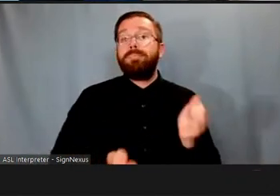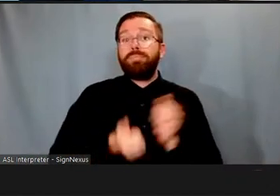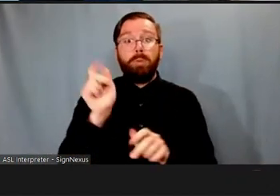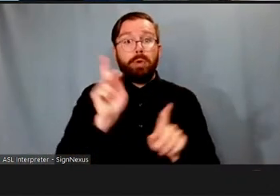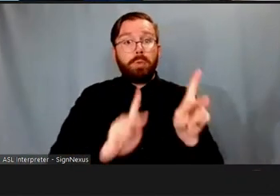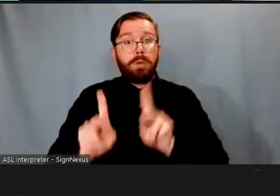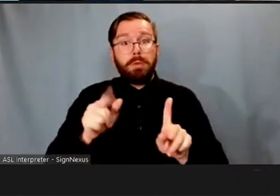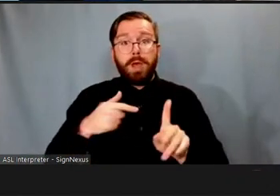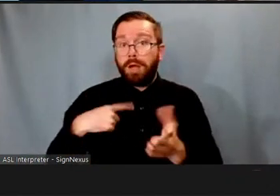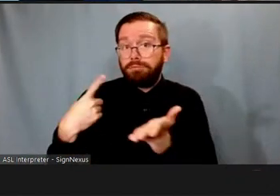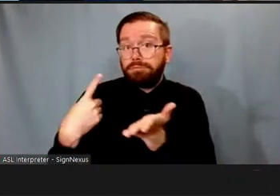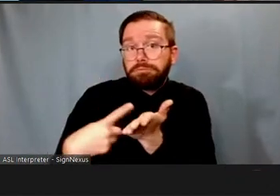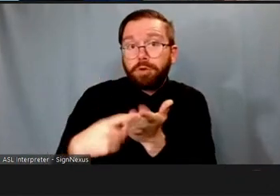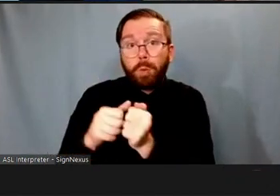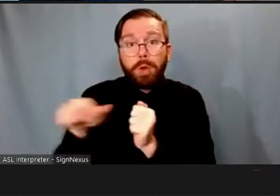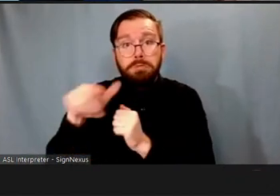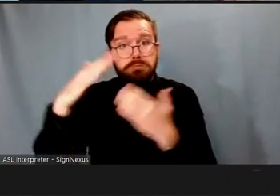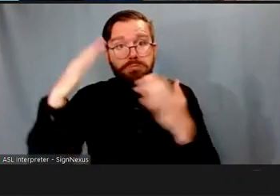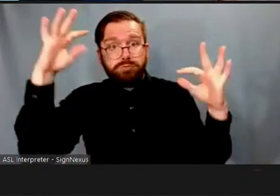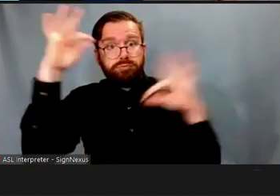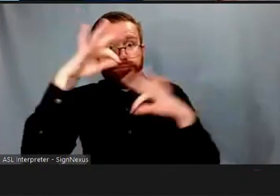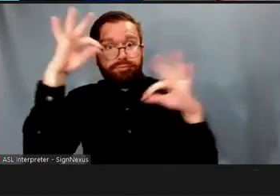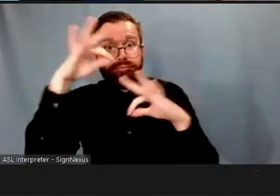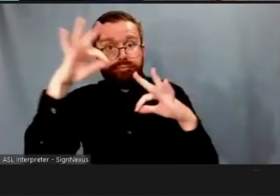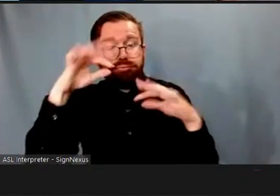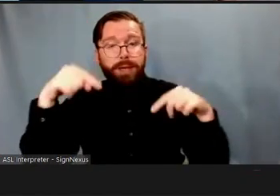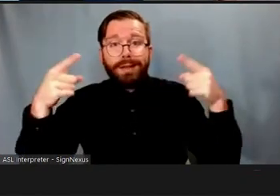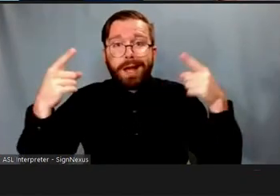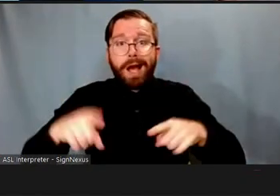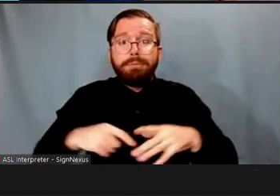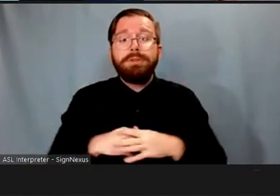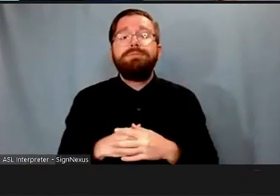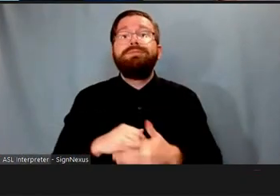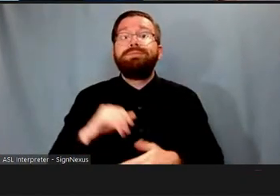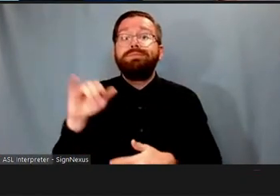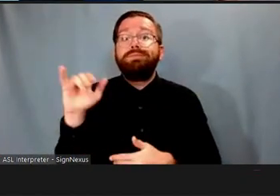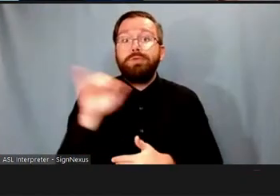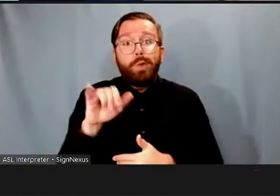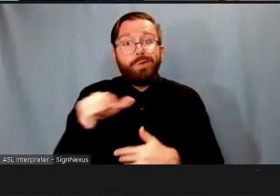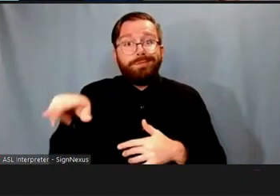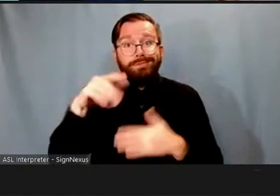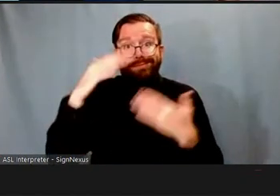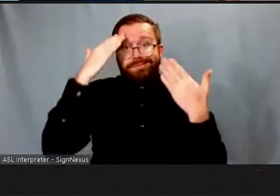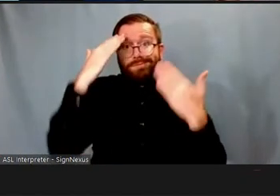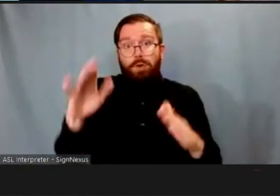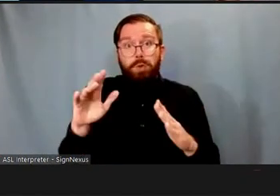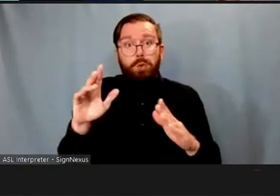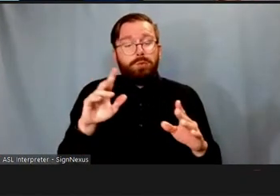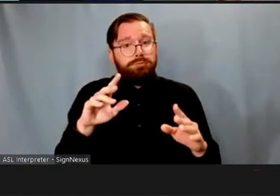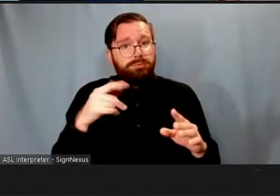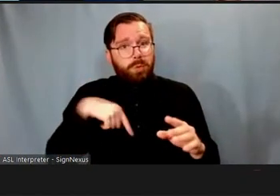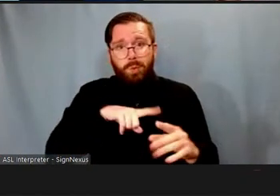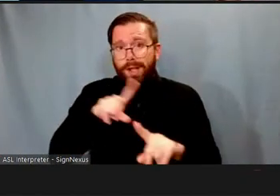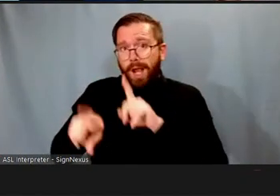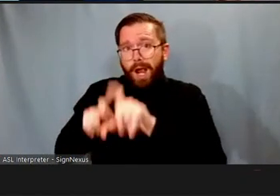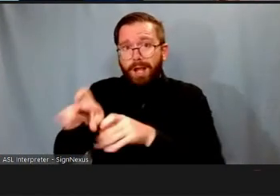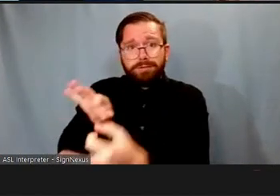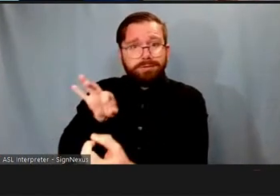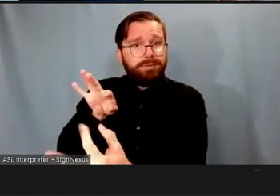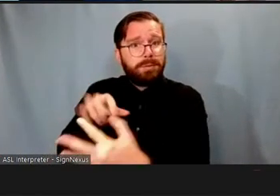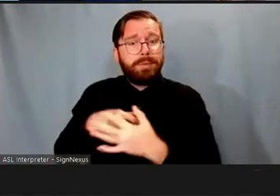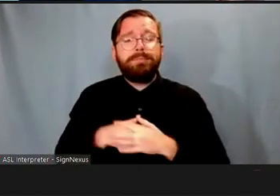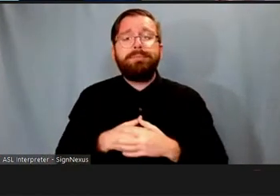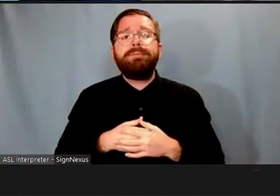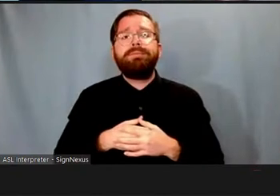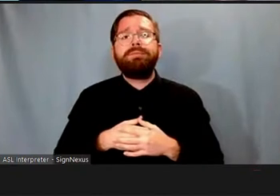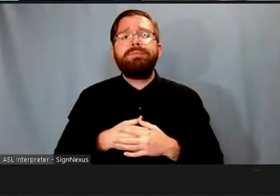idea this is the thing and no idea that they're being asked as a member of the public for their feedback speaking for myself i have a job and